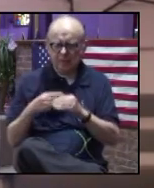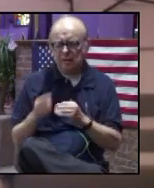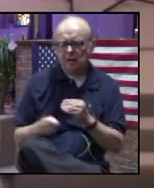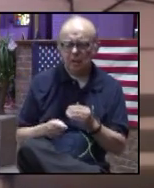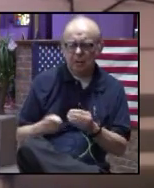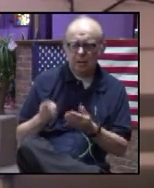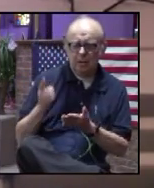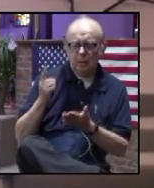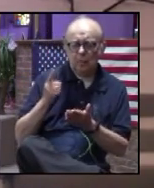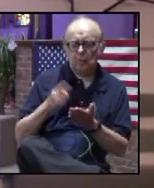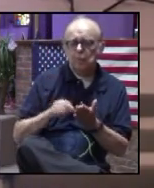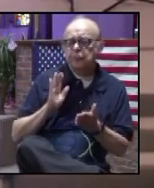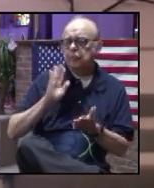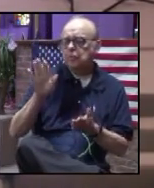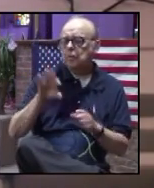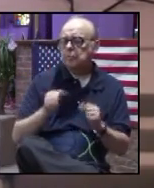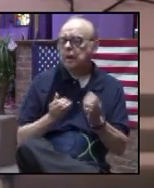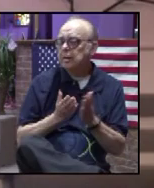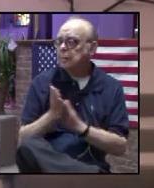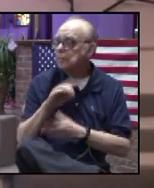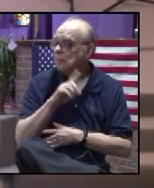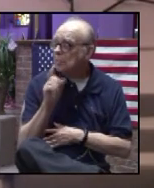what's your breakthrough?